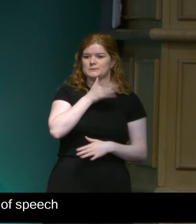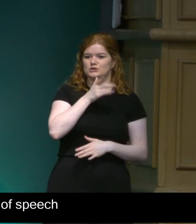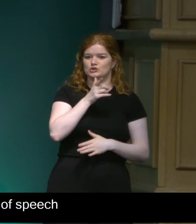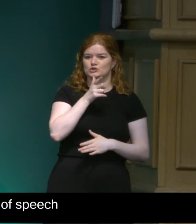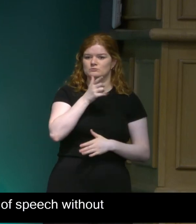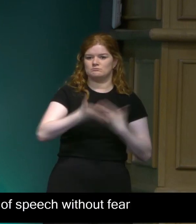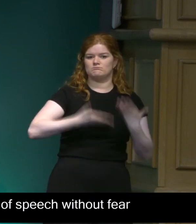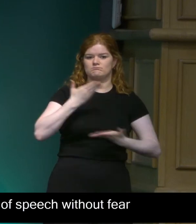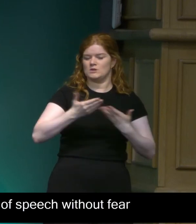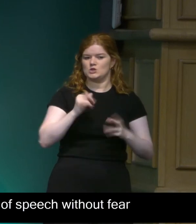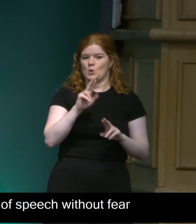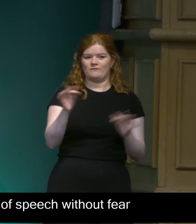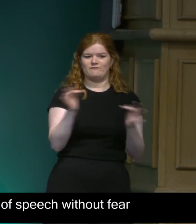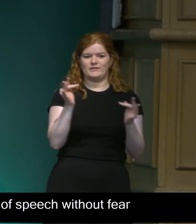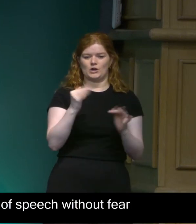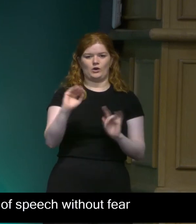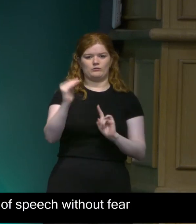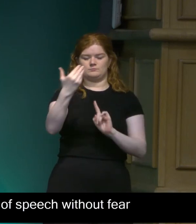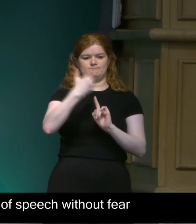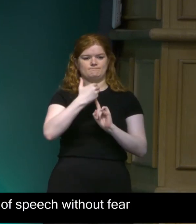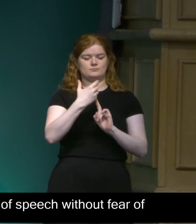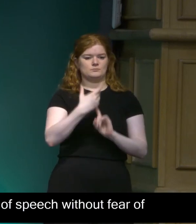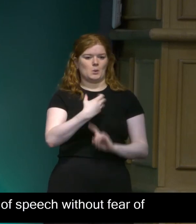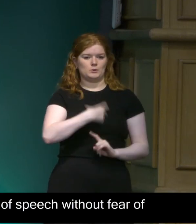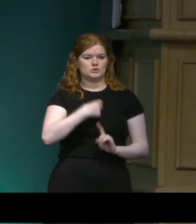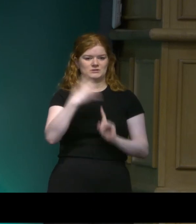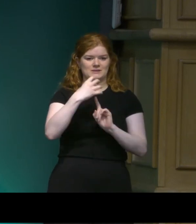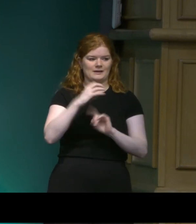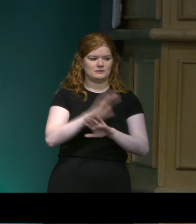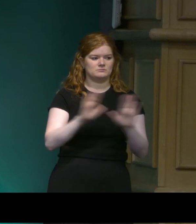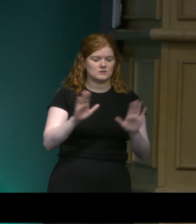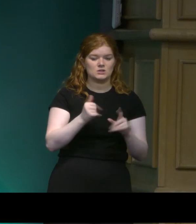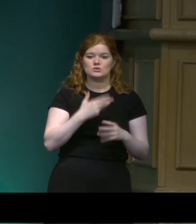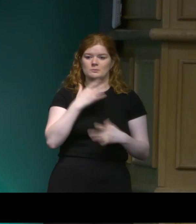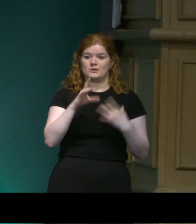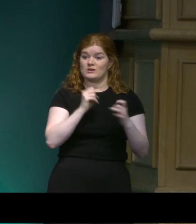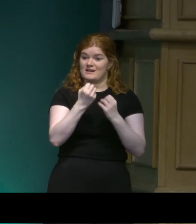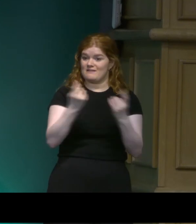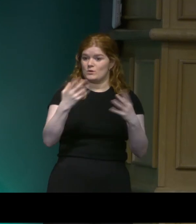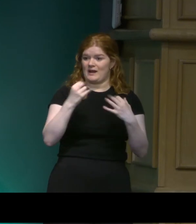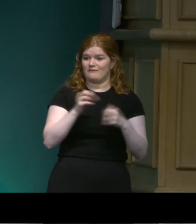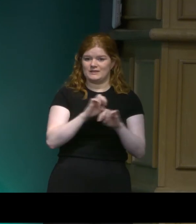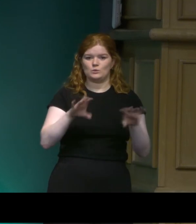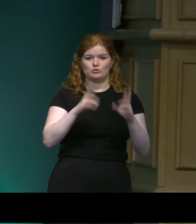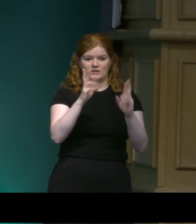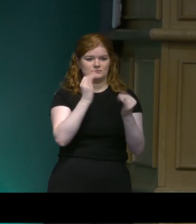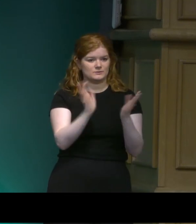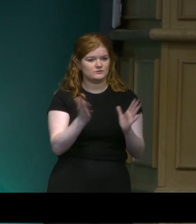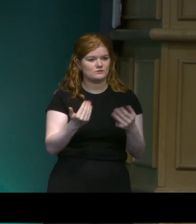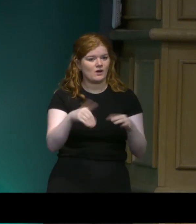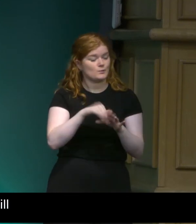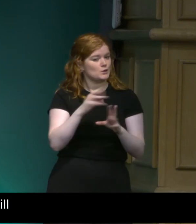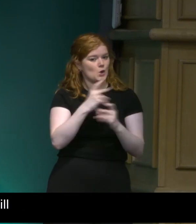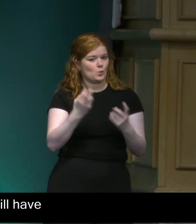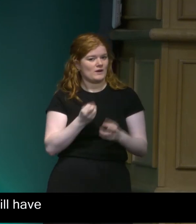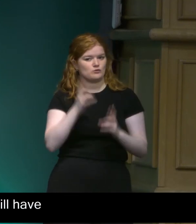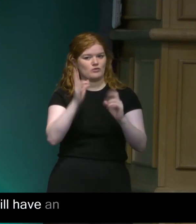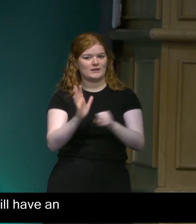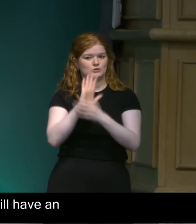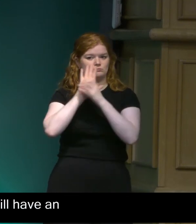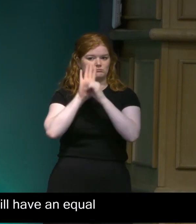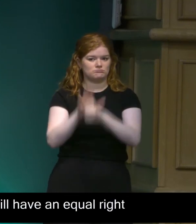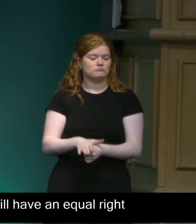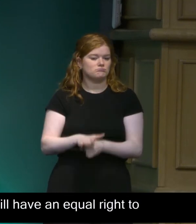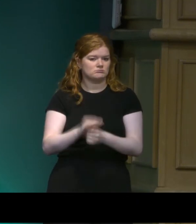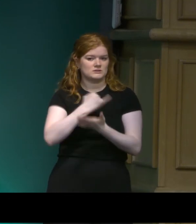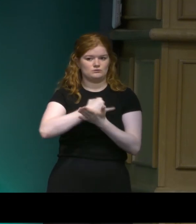of um personalized criticism and everyone will have an equal right to participate but nobody will have the right to deny